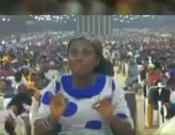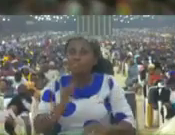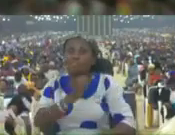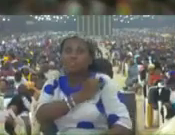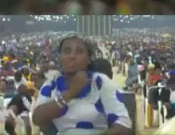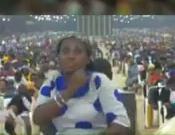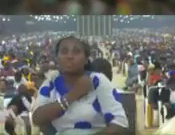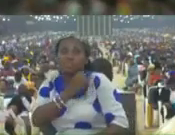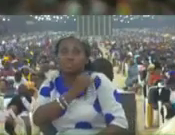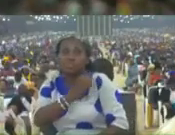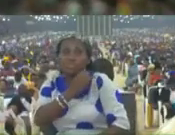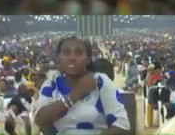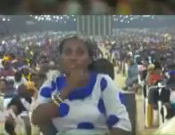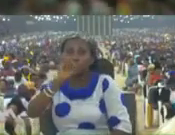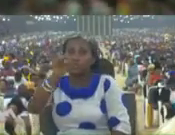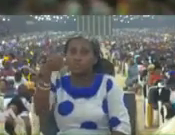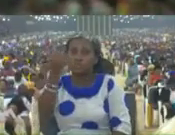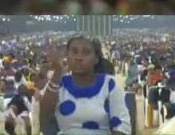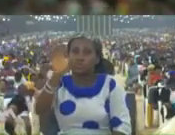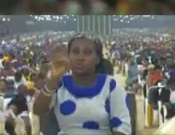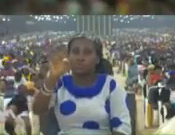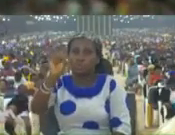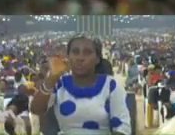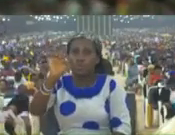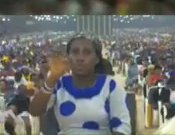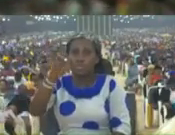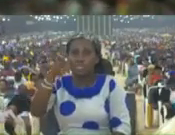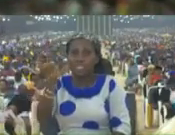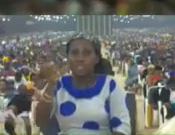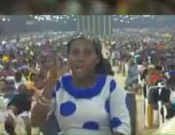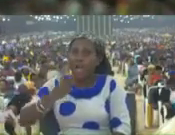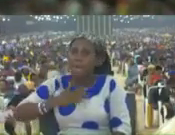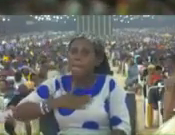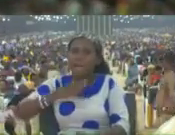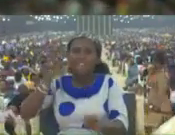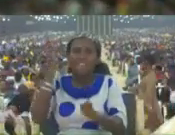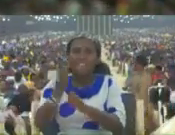my faith in God is increased.